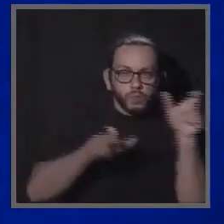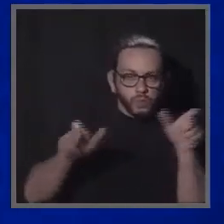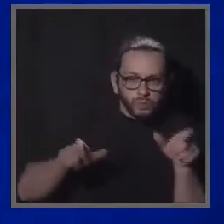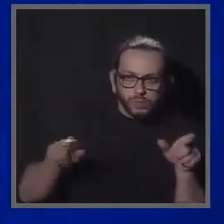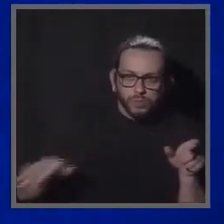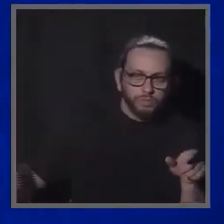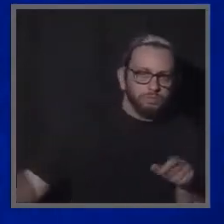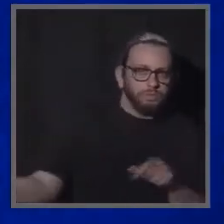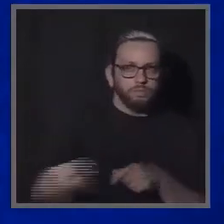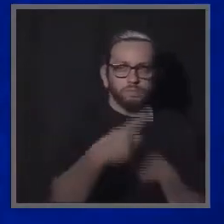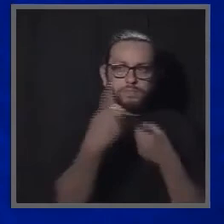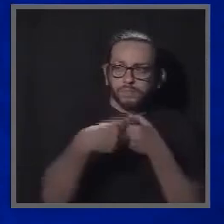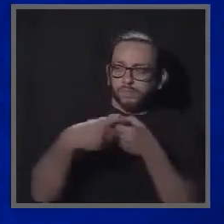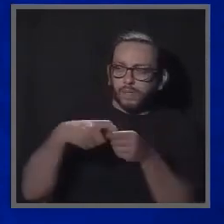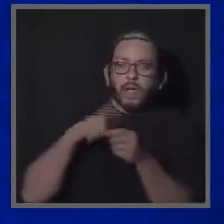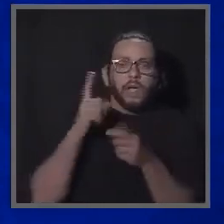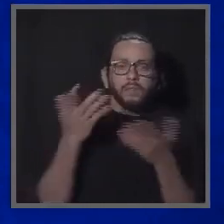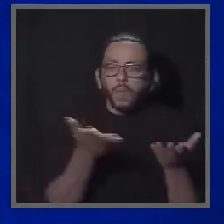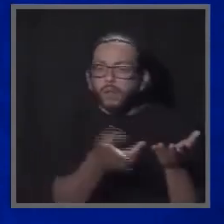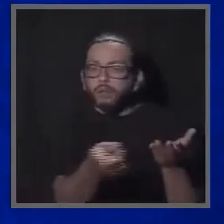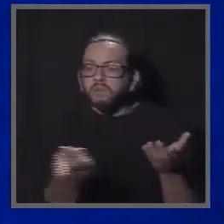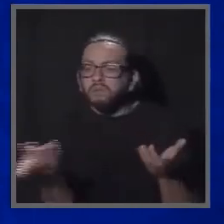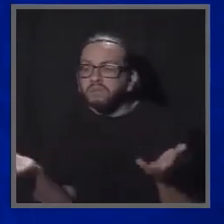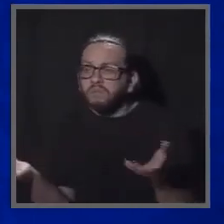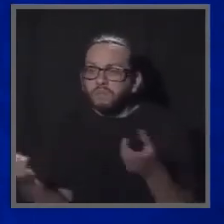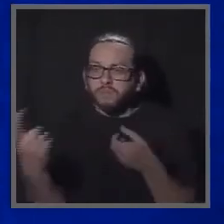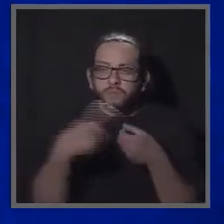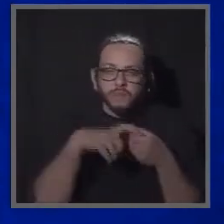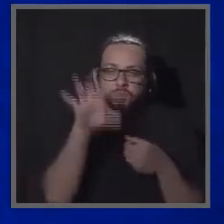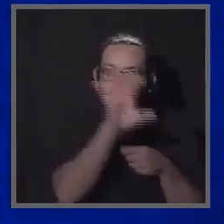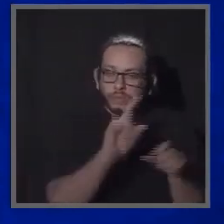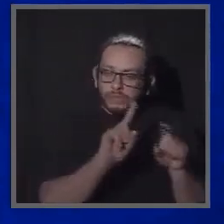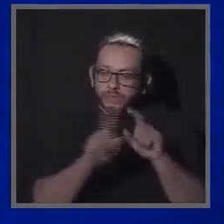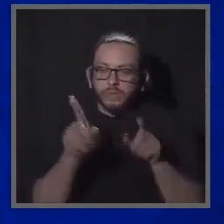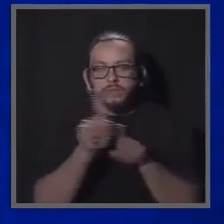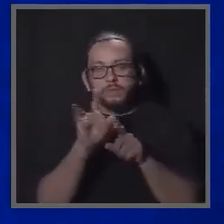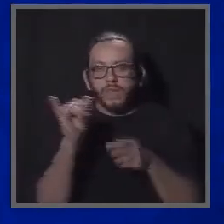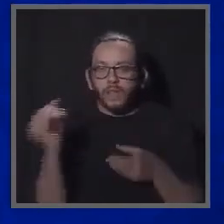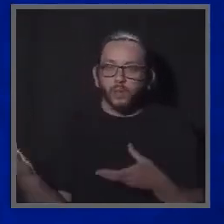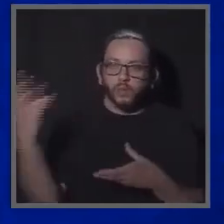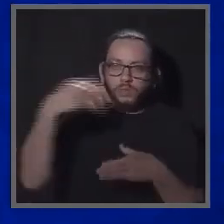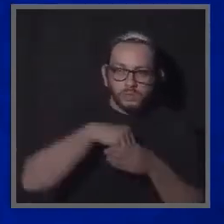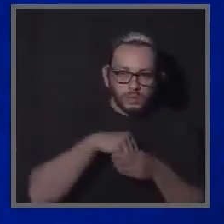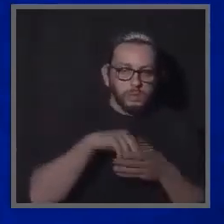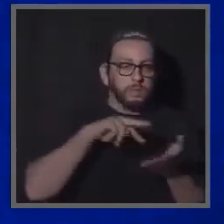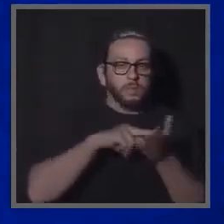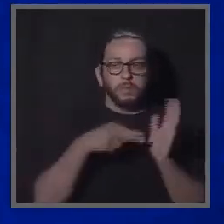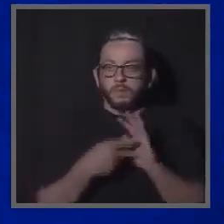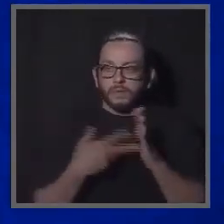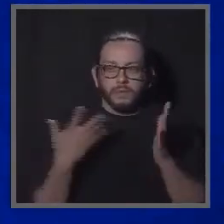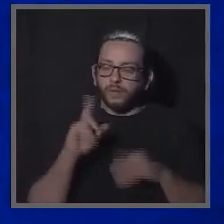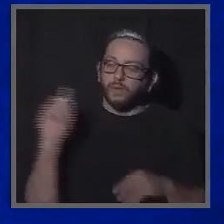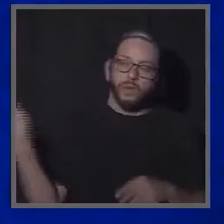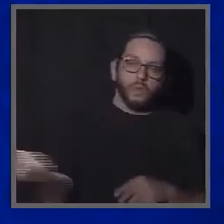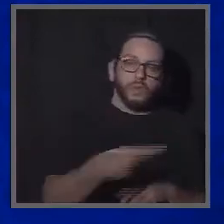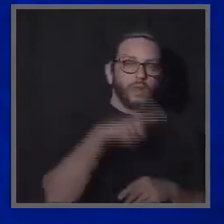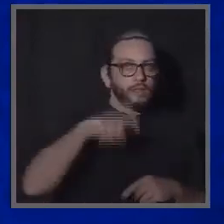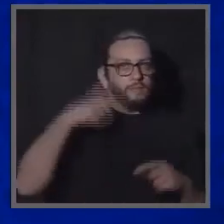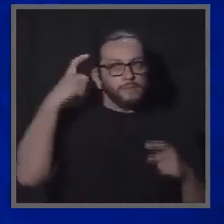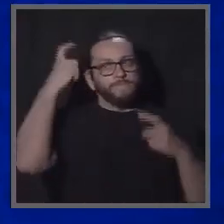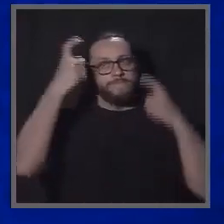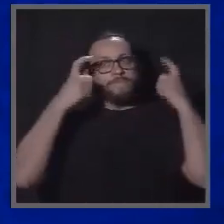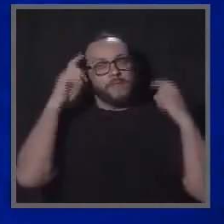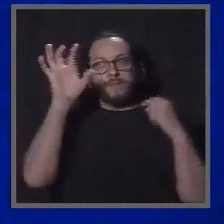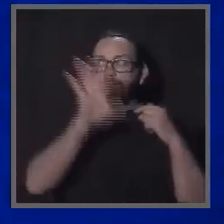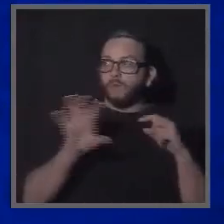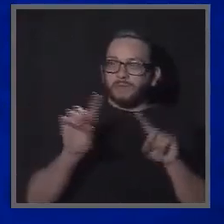in an inclusion manner, meaning that we need to think more diversely if we